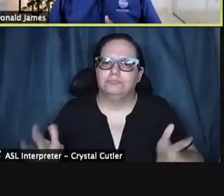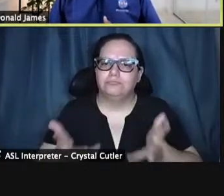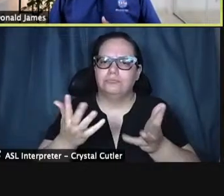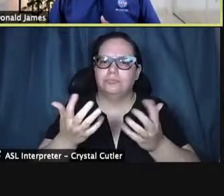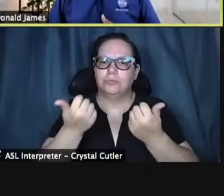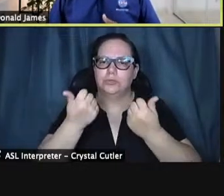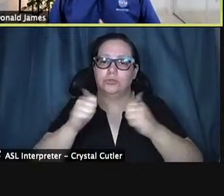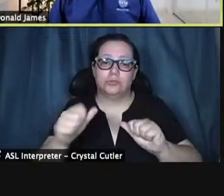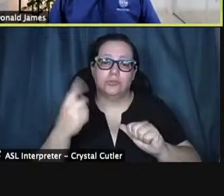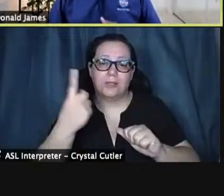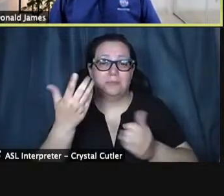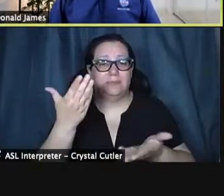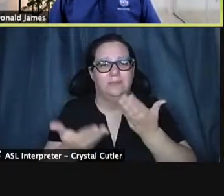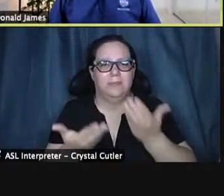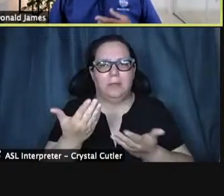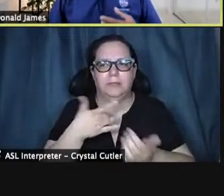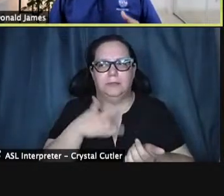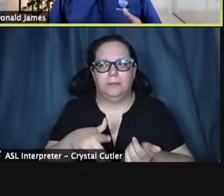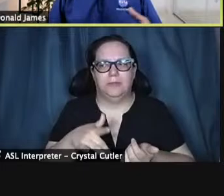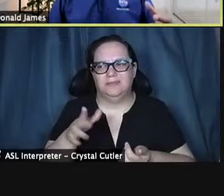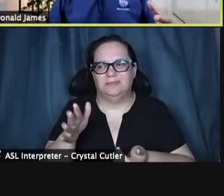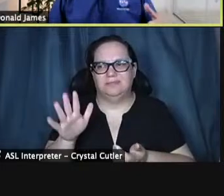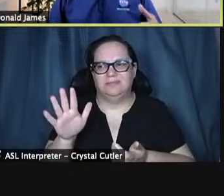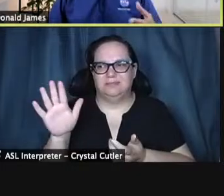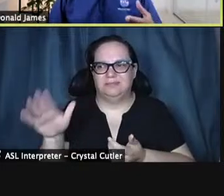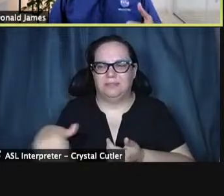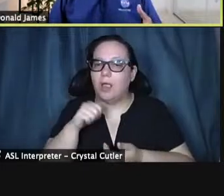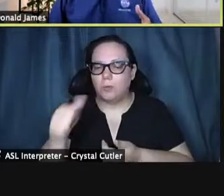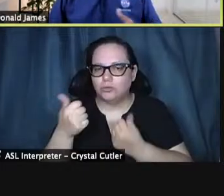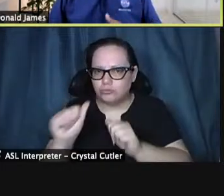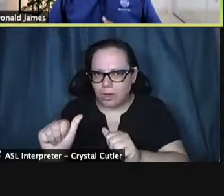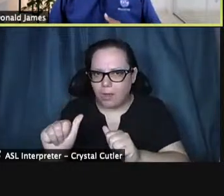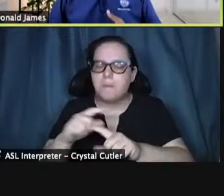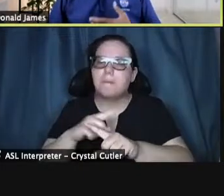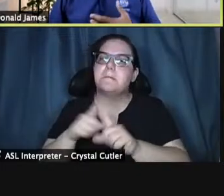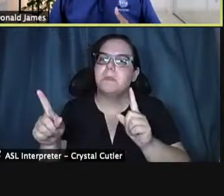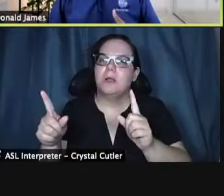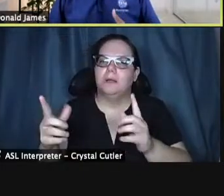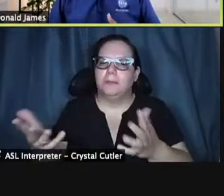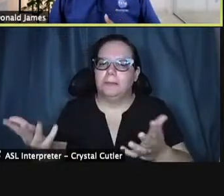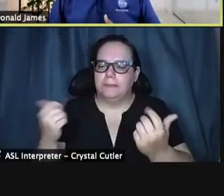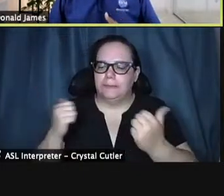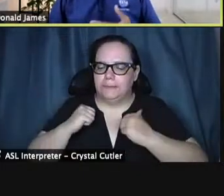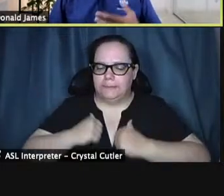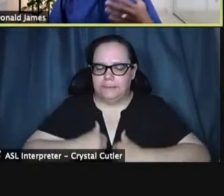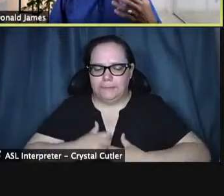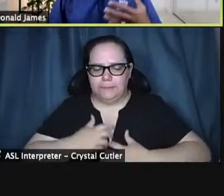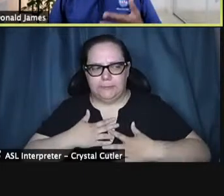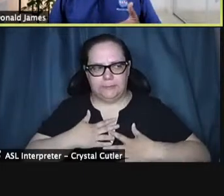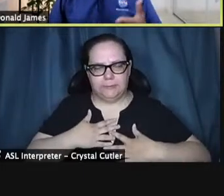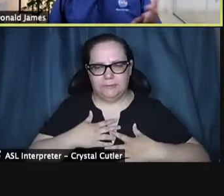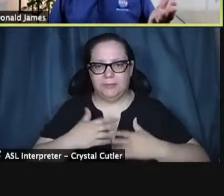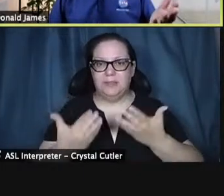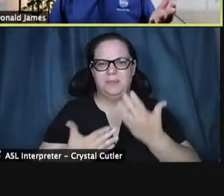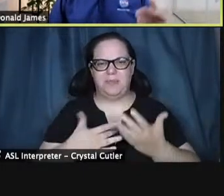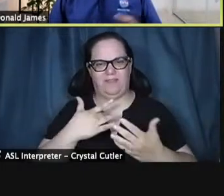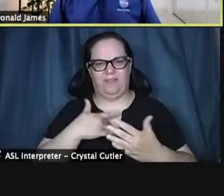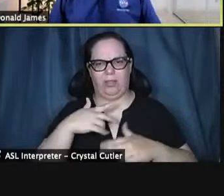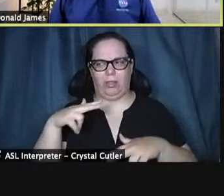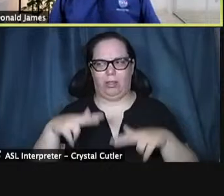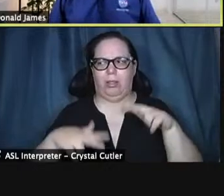might not otherwise try. And this is where you may be uncomfortable or feeling self-conscious if you wear